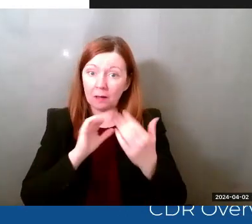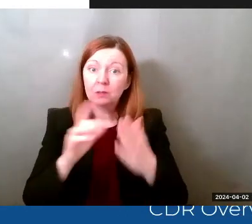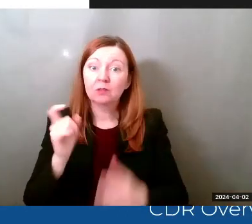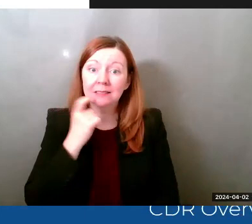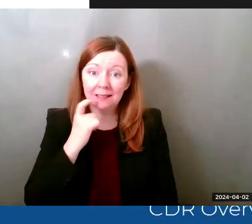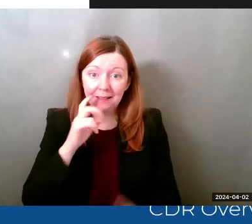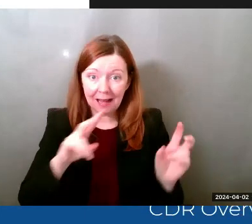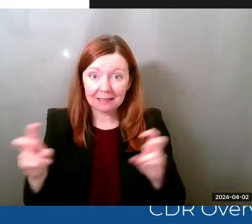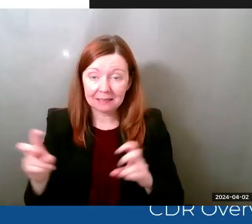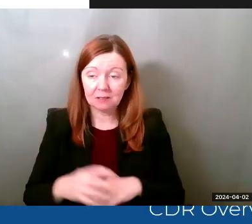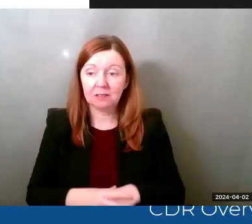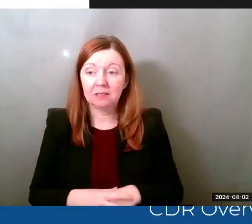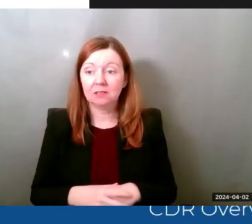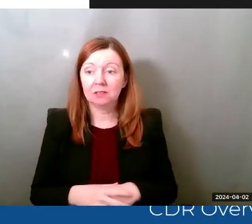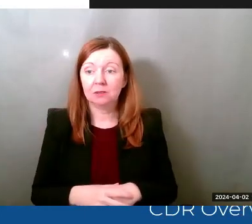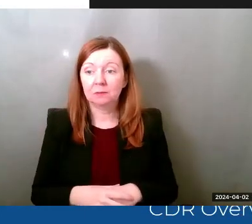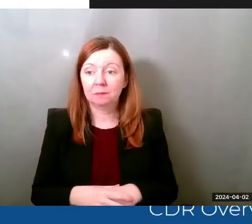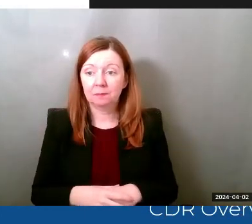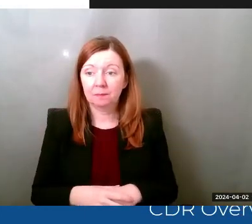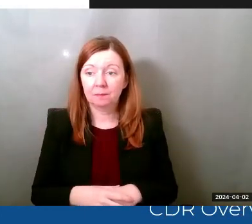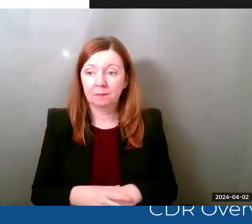issue.